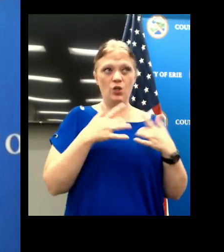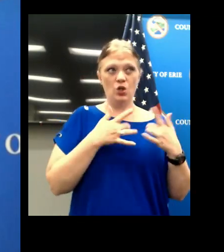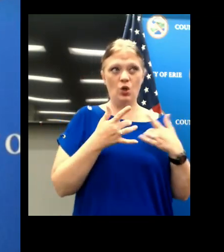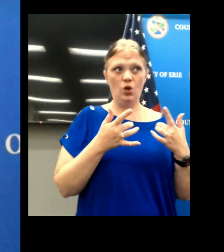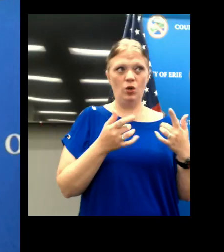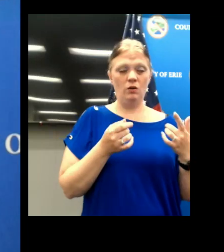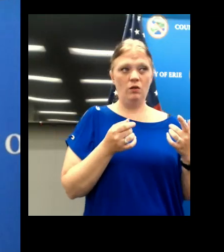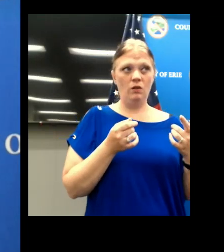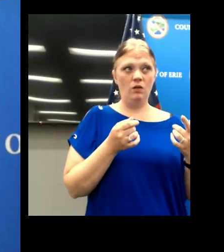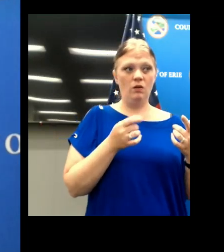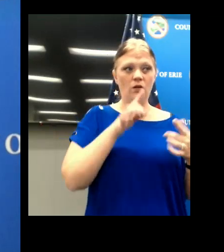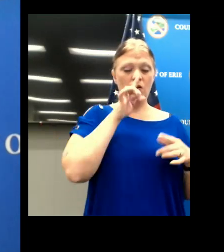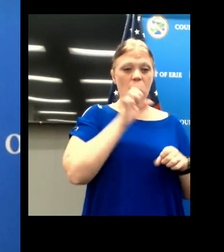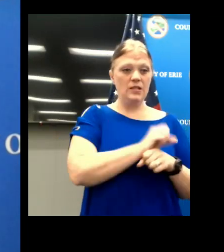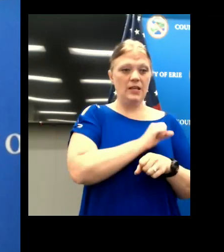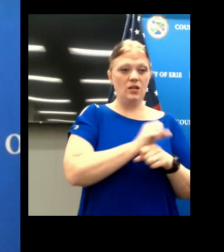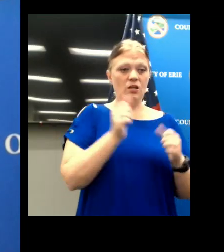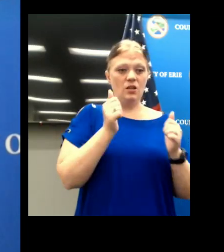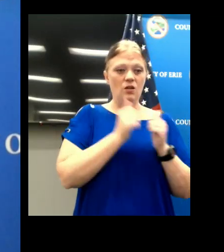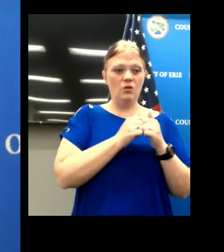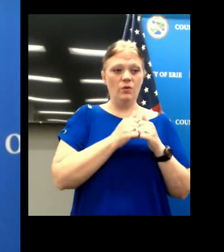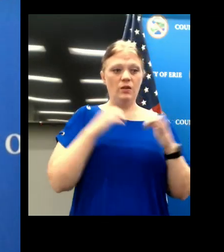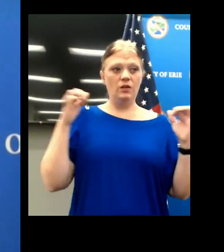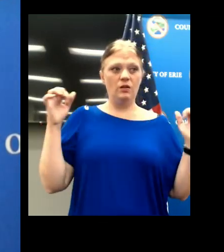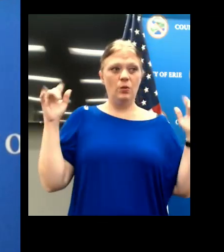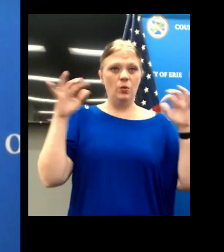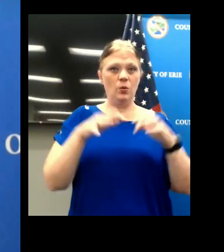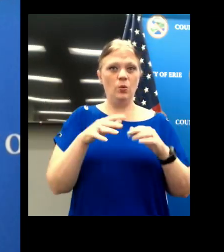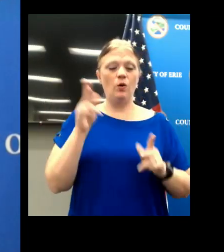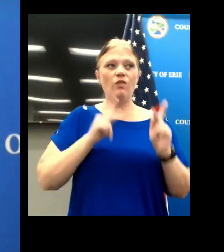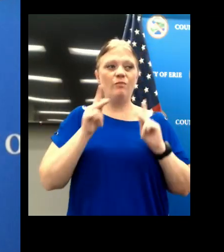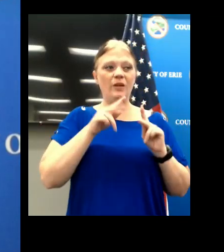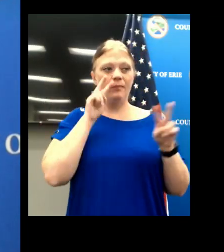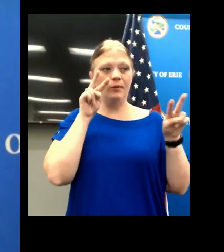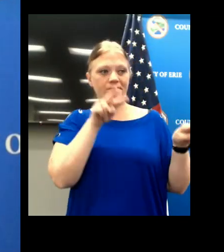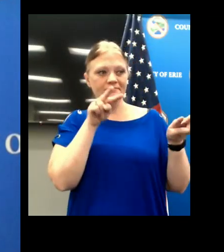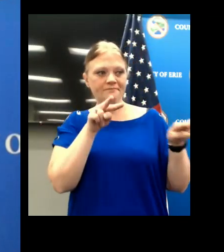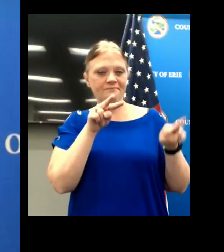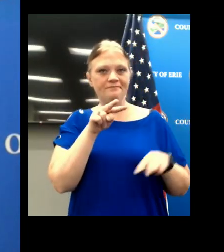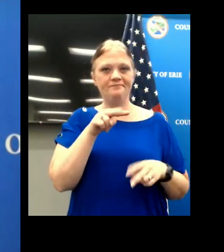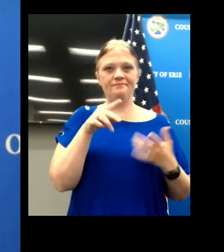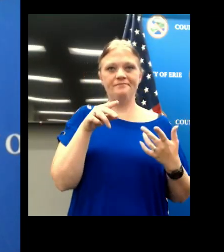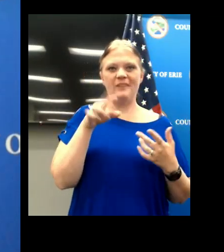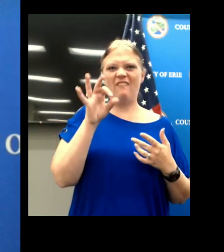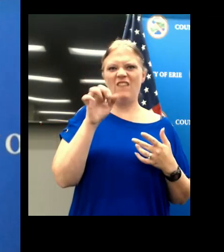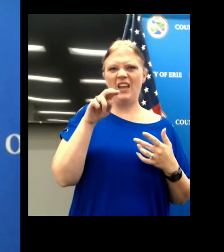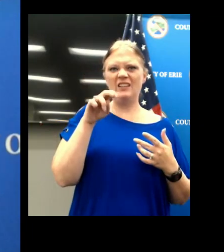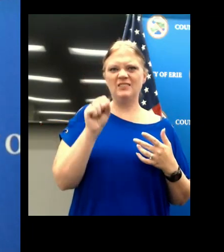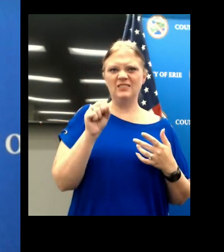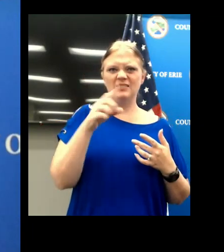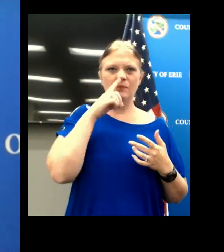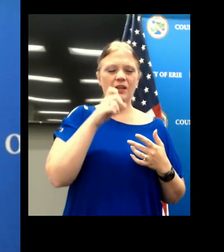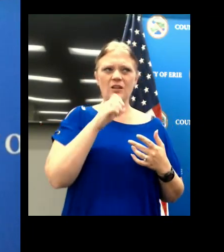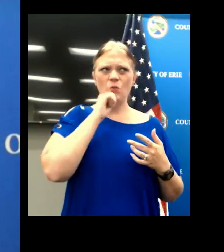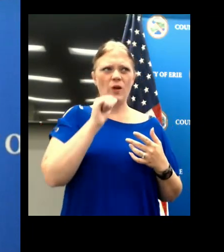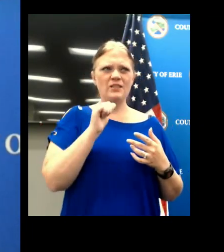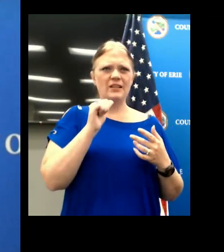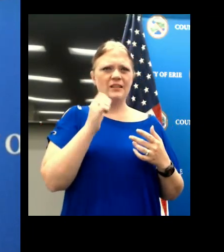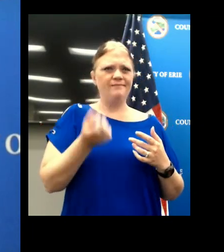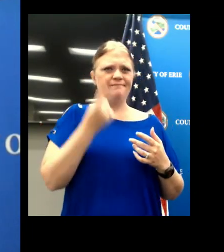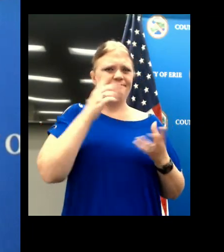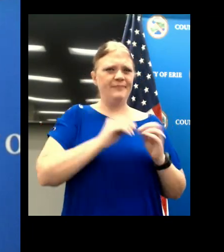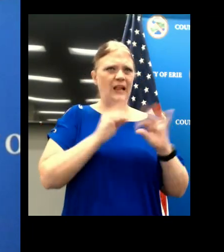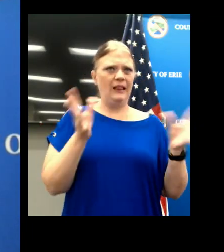was actually with the gatherings of spectators, the number of gatherings, because it was unclear